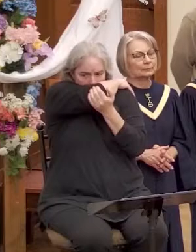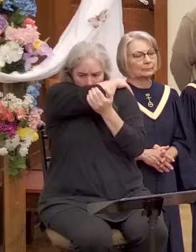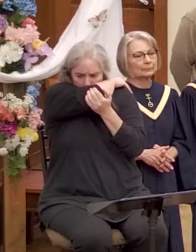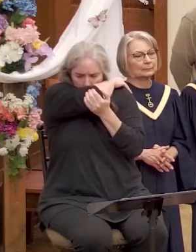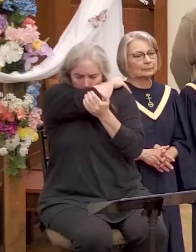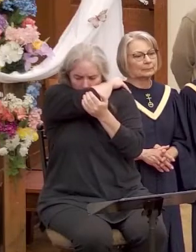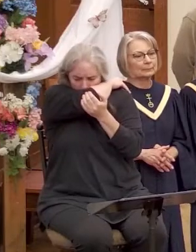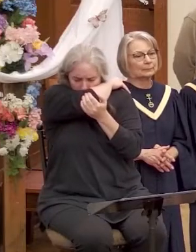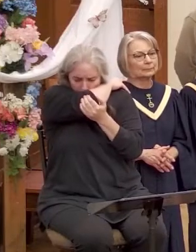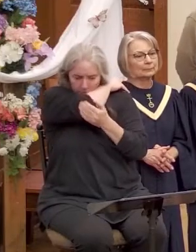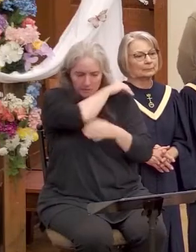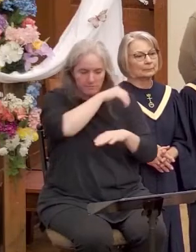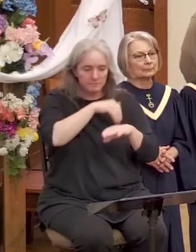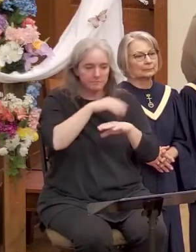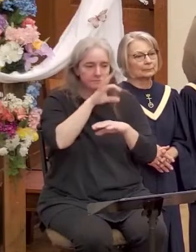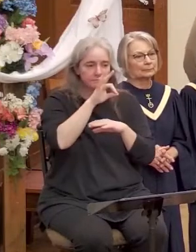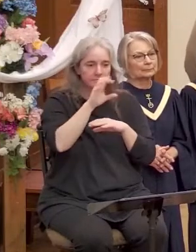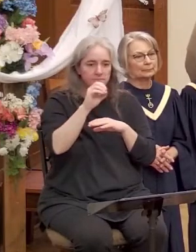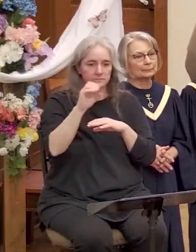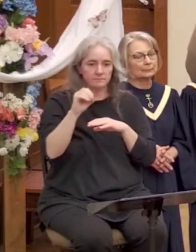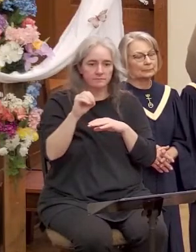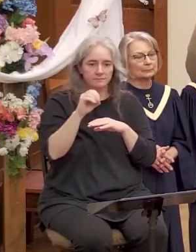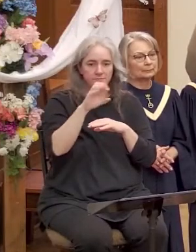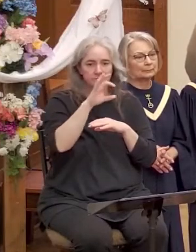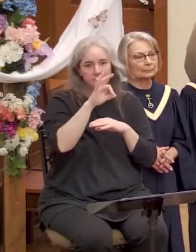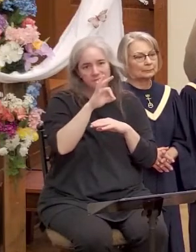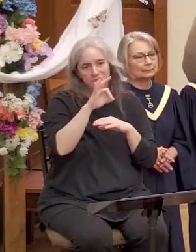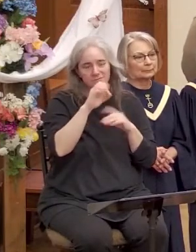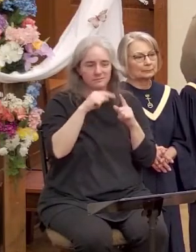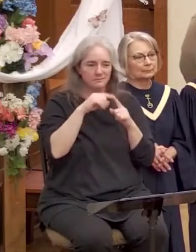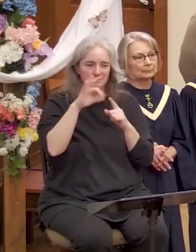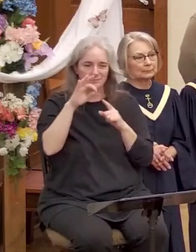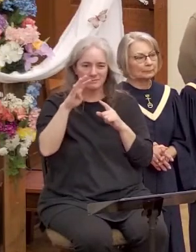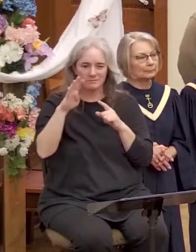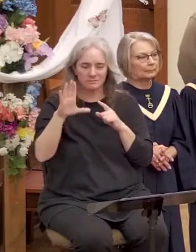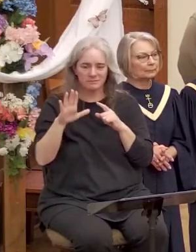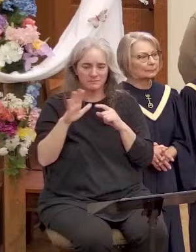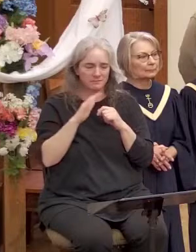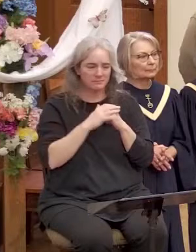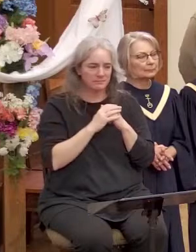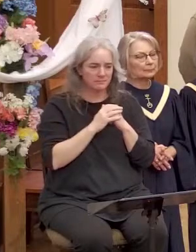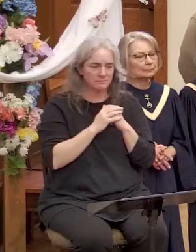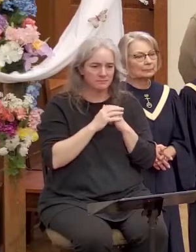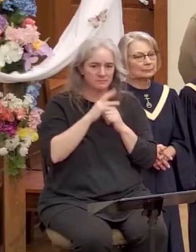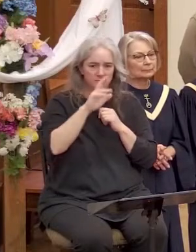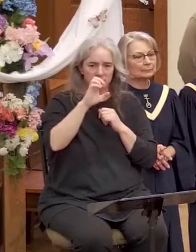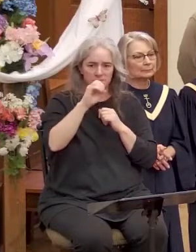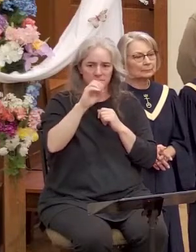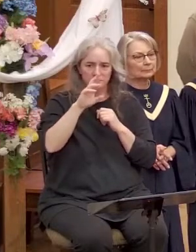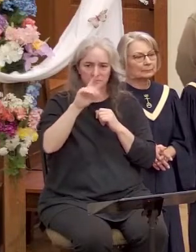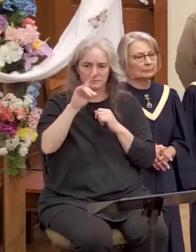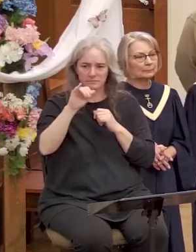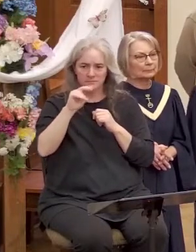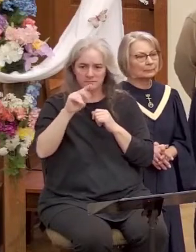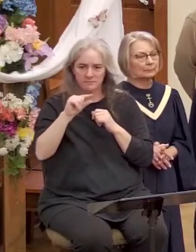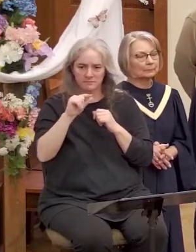At 9 o'clock, from 9 to about 9:45. The recording is about 45